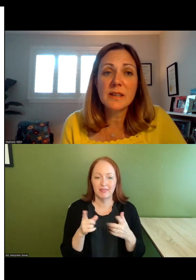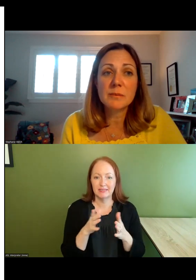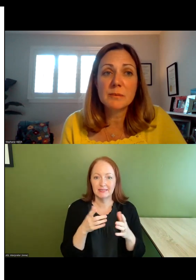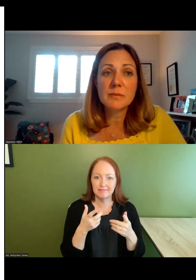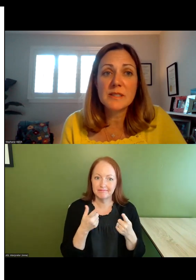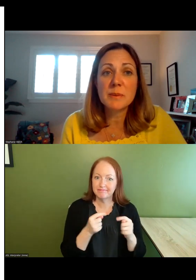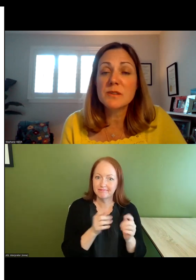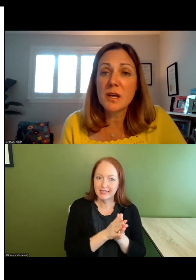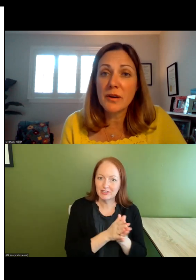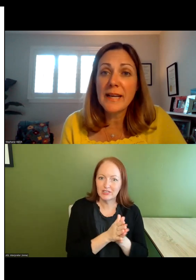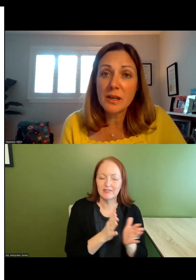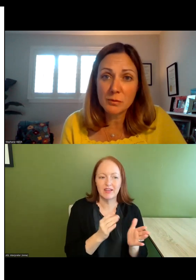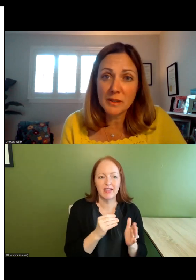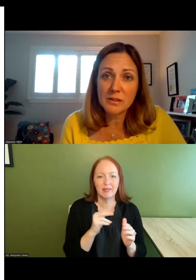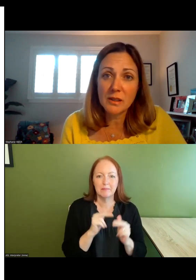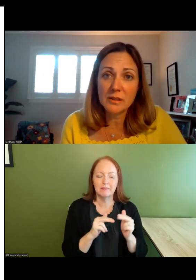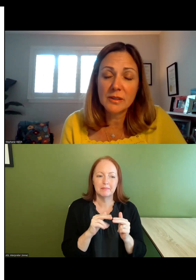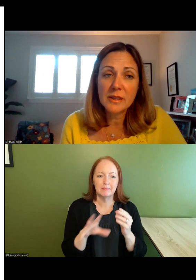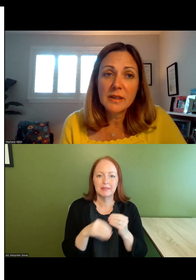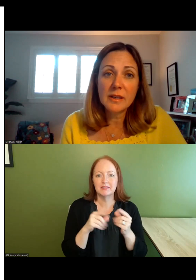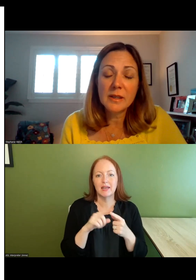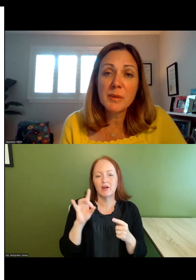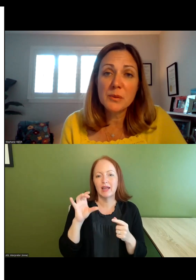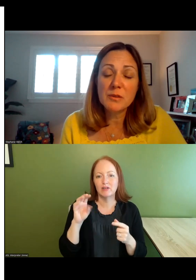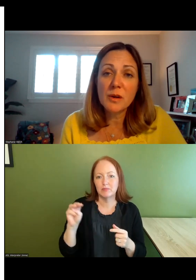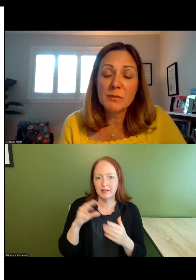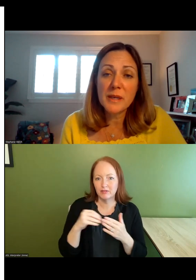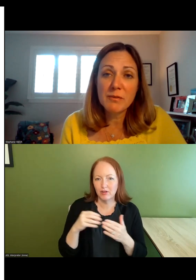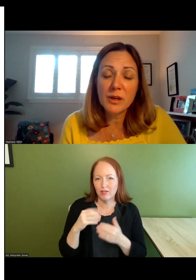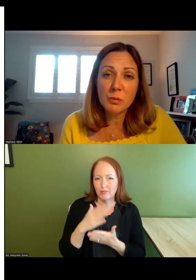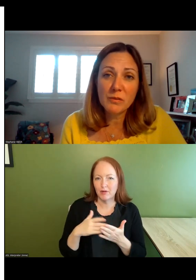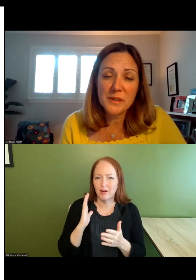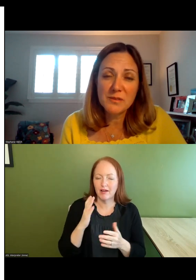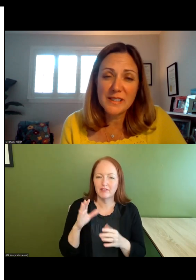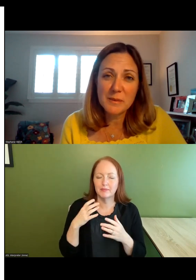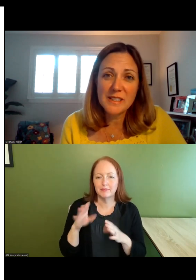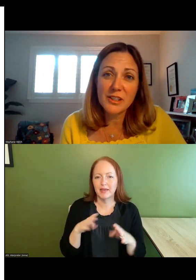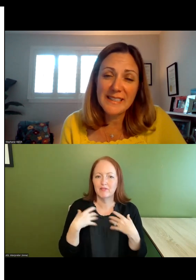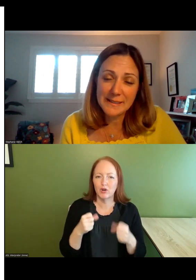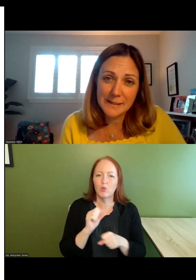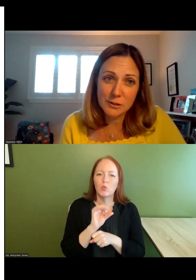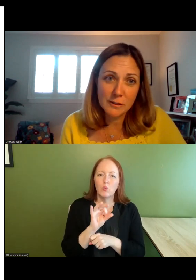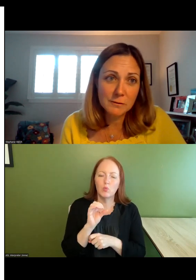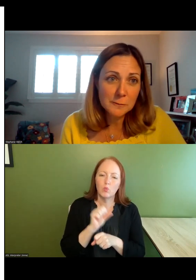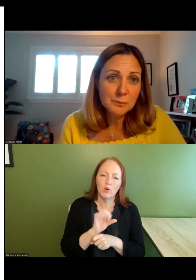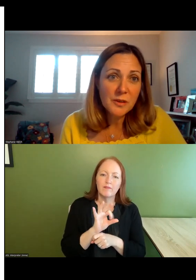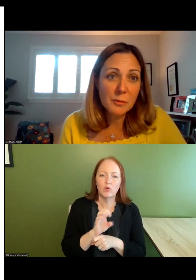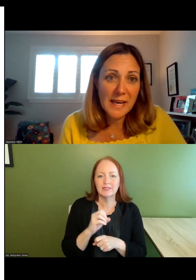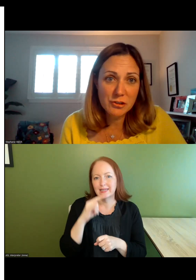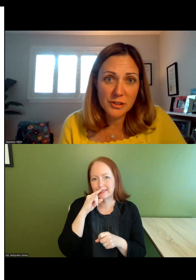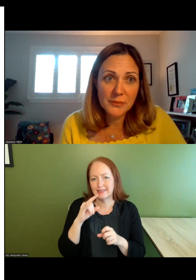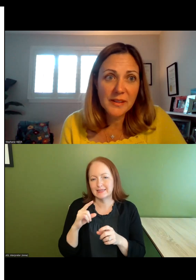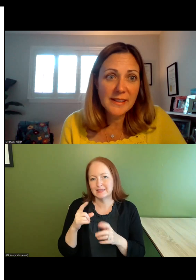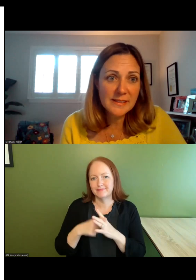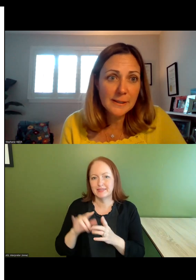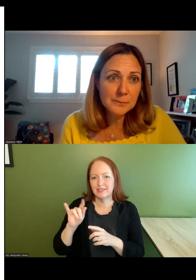as this builds on our $800 million component of behavioral health workforce investments in our kids initiative from